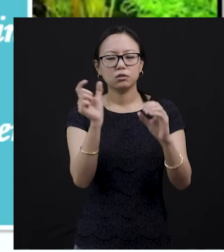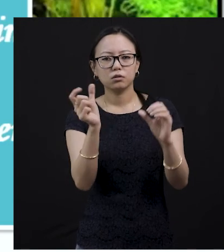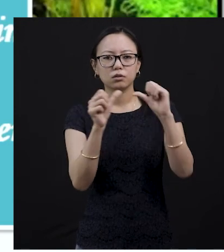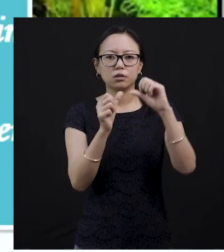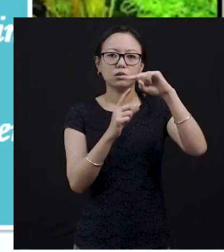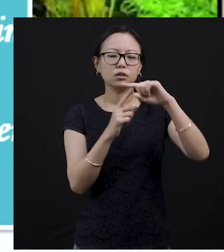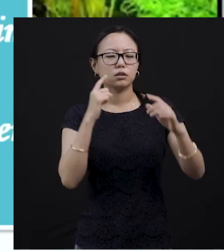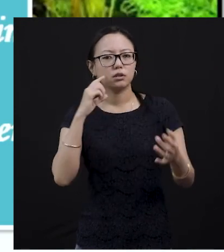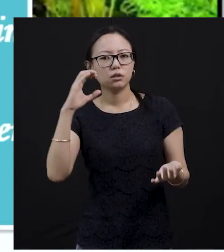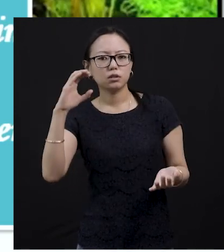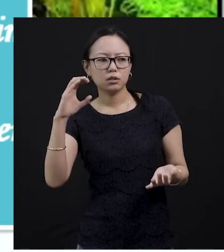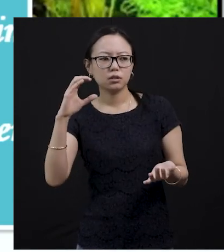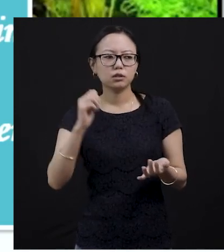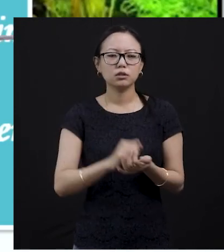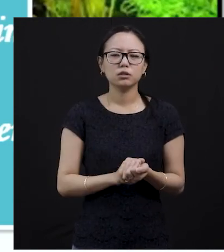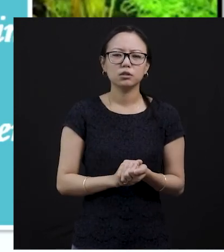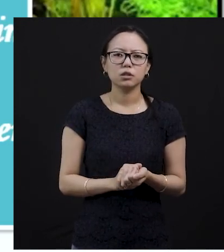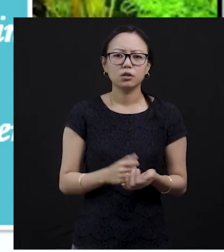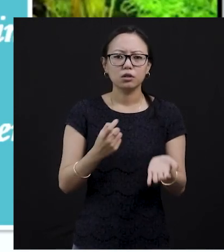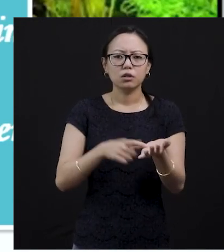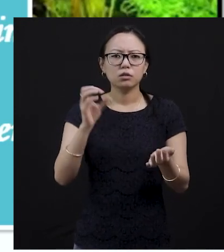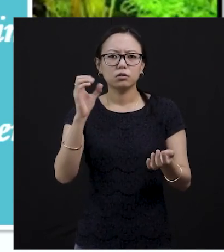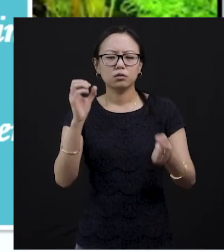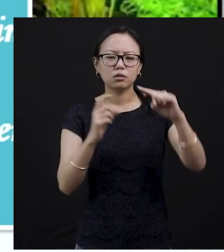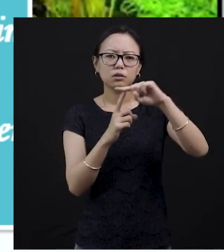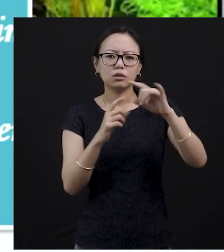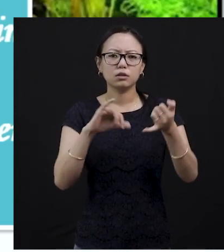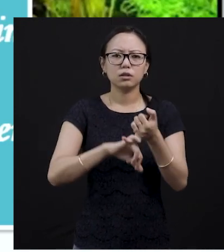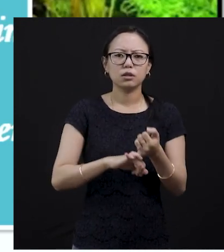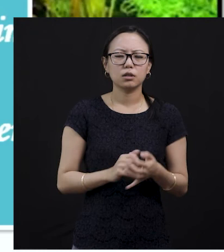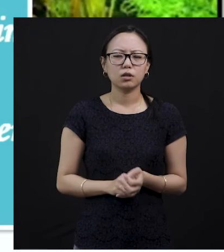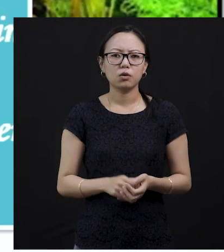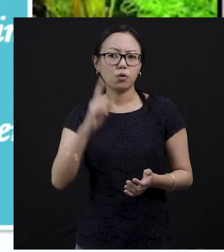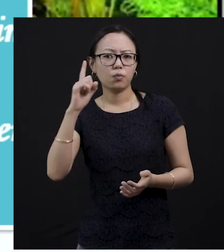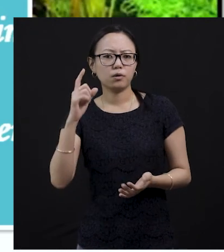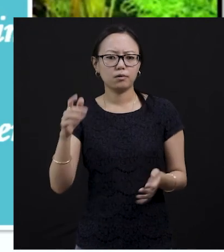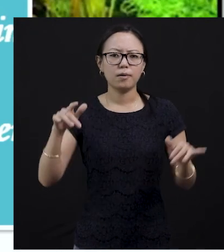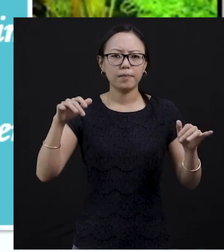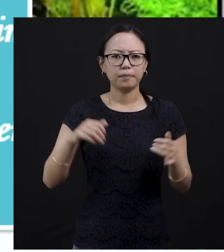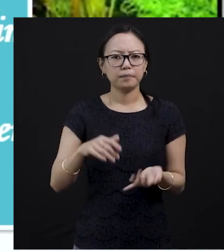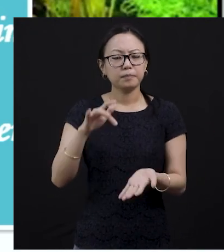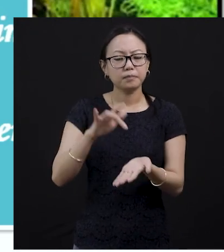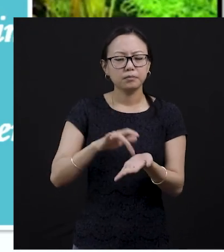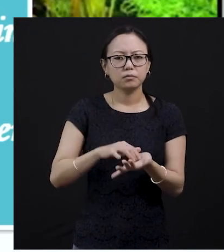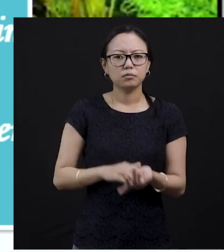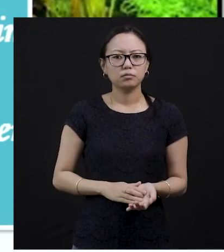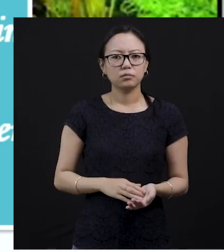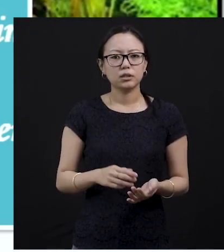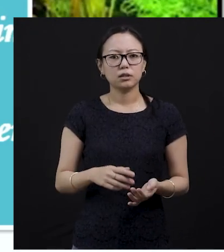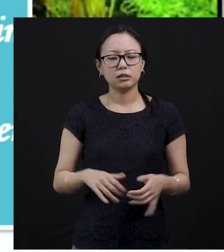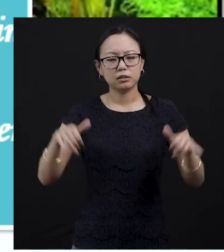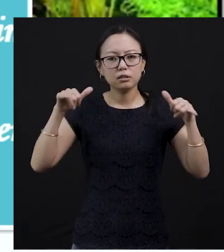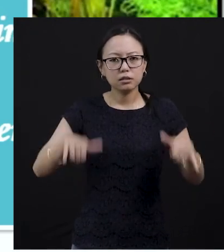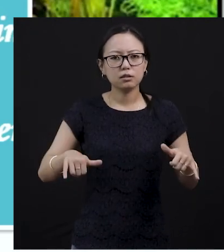long, hollow and light. Submerged plants have, that means underwater plants, okay, submerged, that are inside the water,